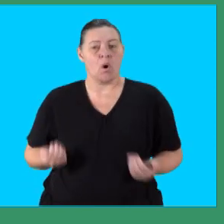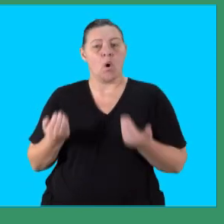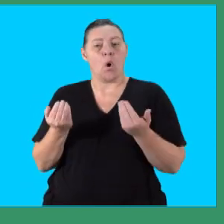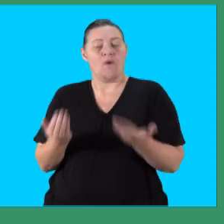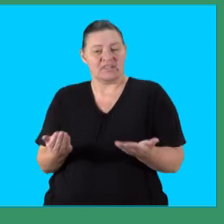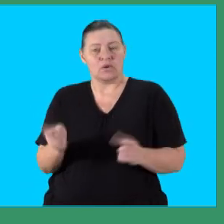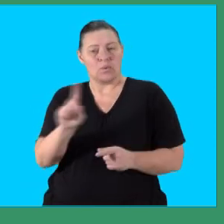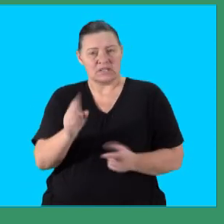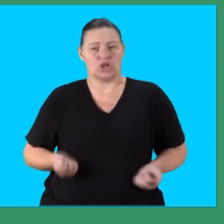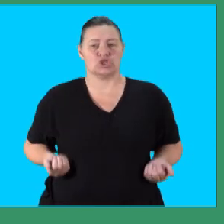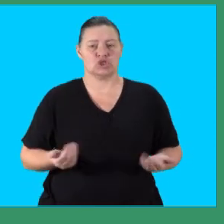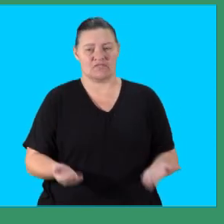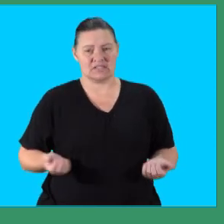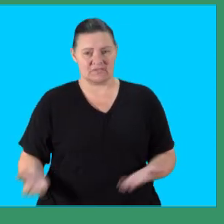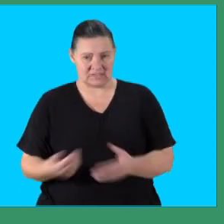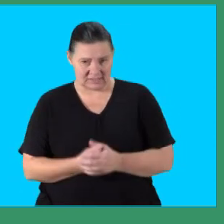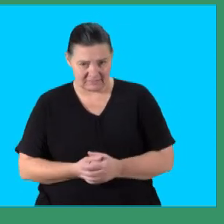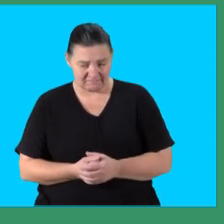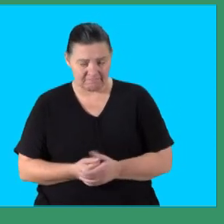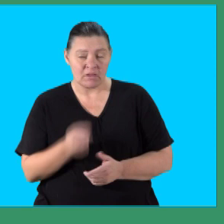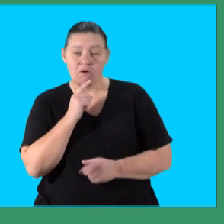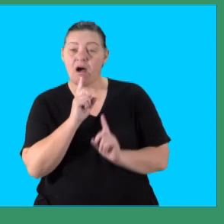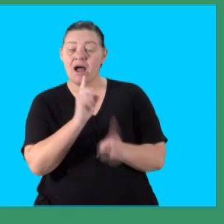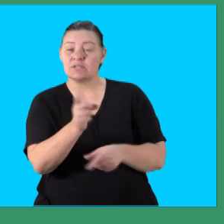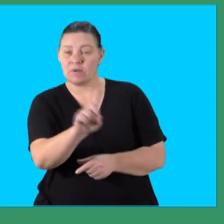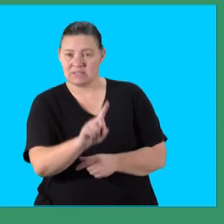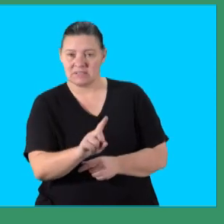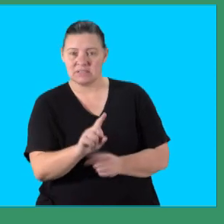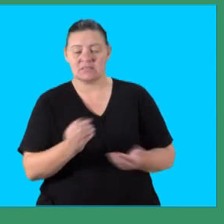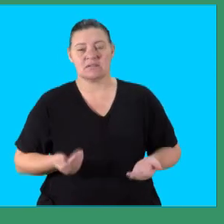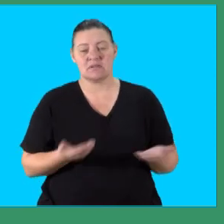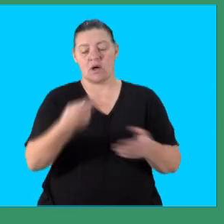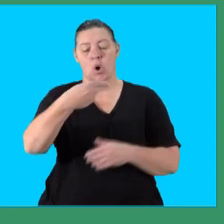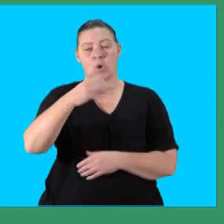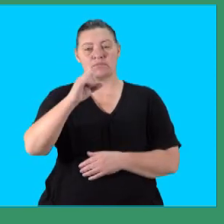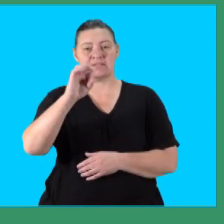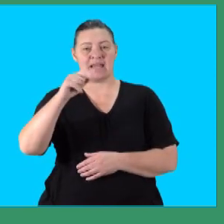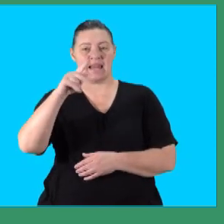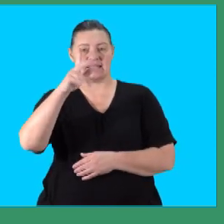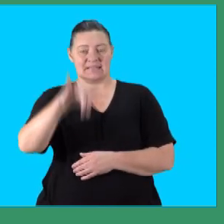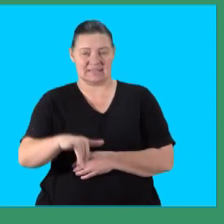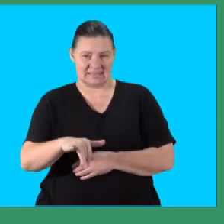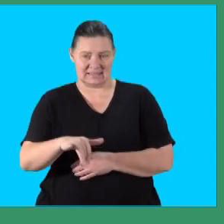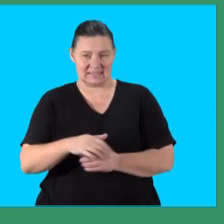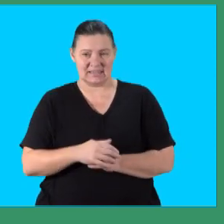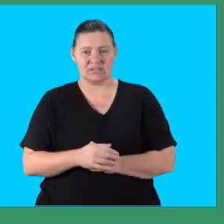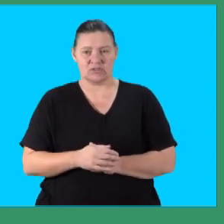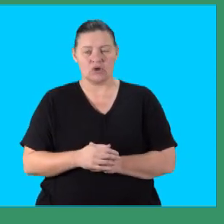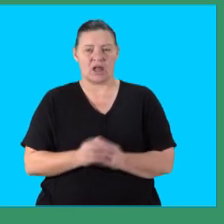offers services. So obviously our answer will be hospitality.